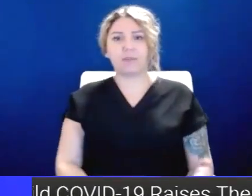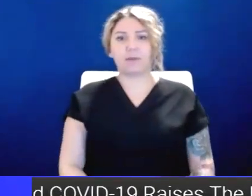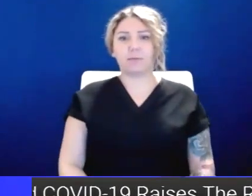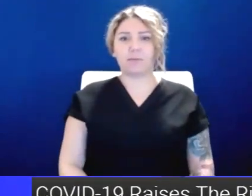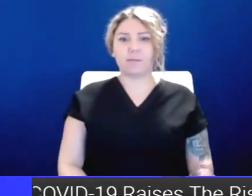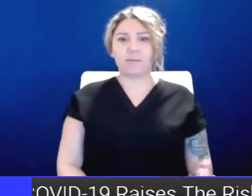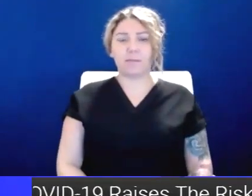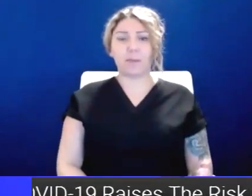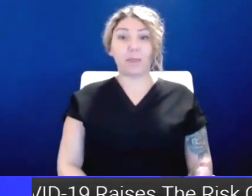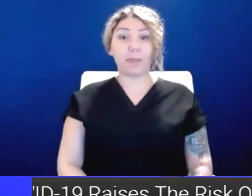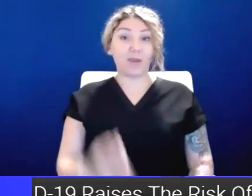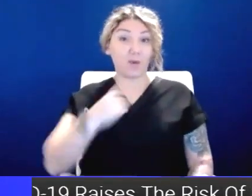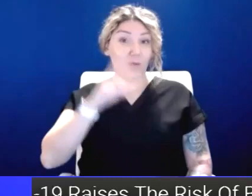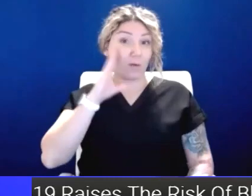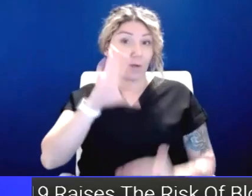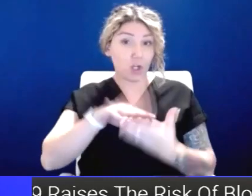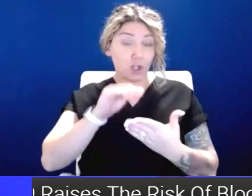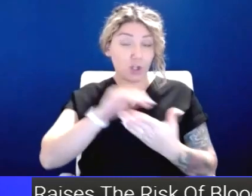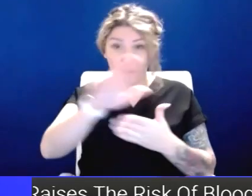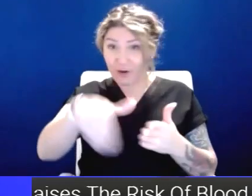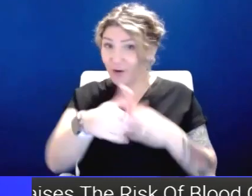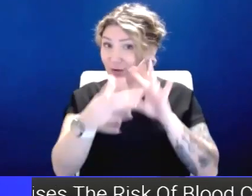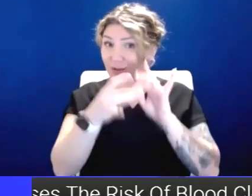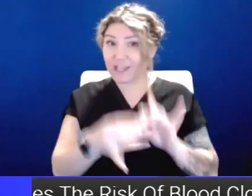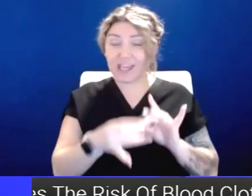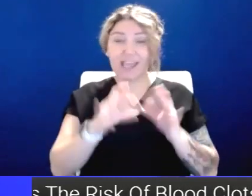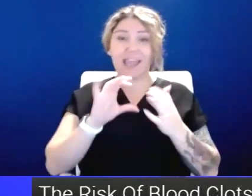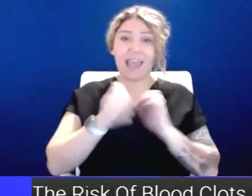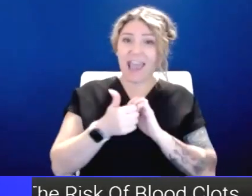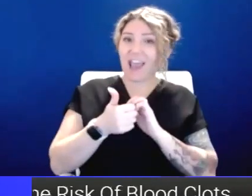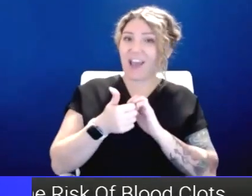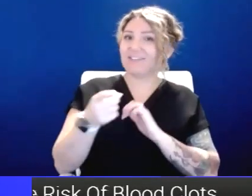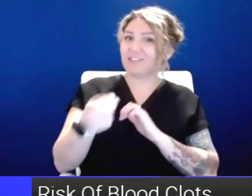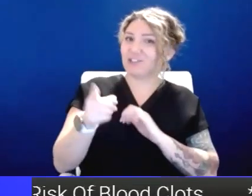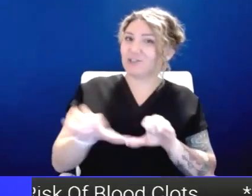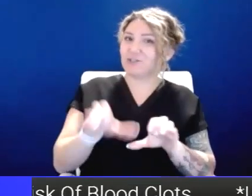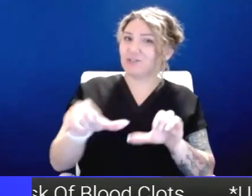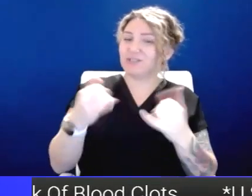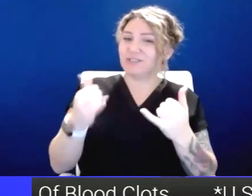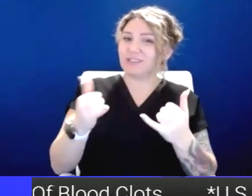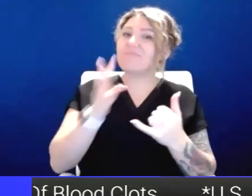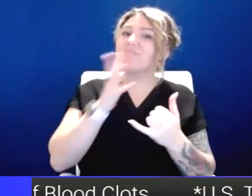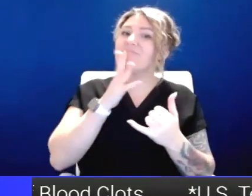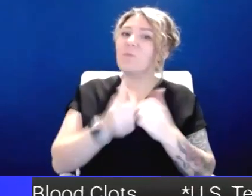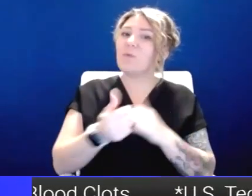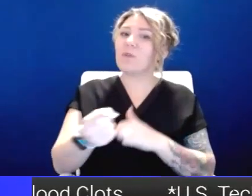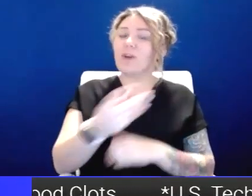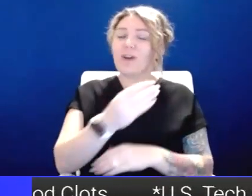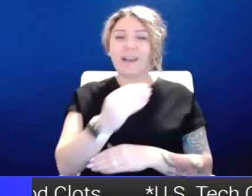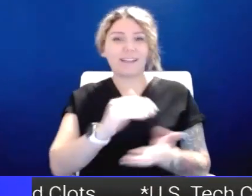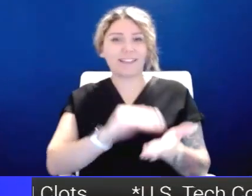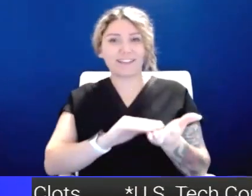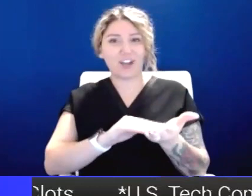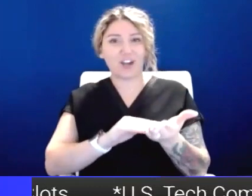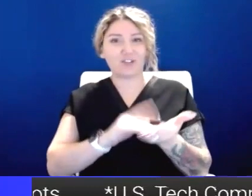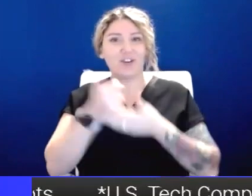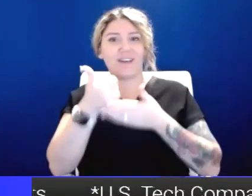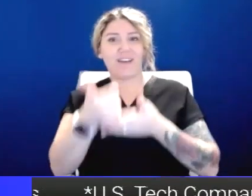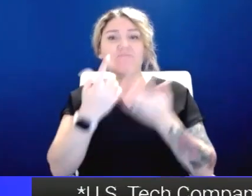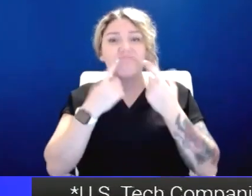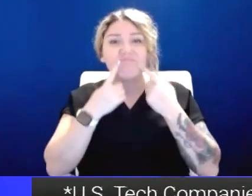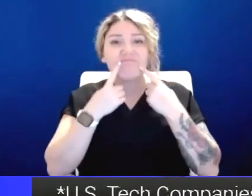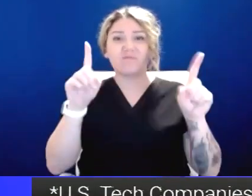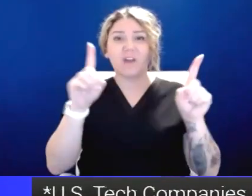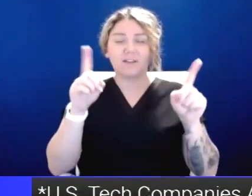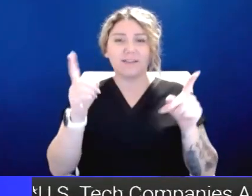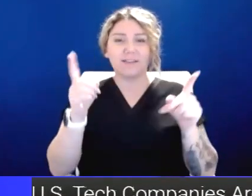And we are going to learn all about it. And we're going to find out how Jen is doing today. We're going to talk with her and the doctor who helped finally properly